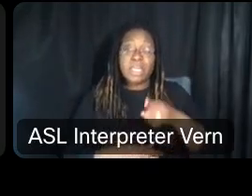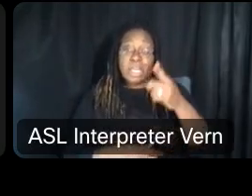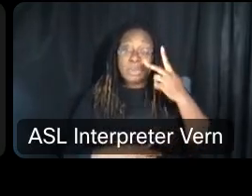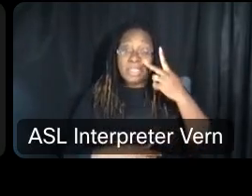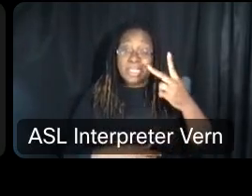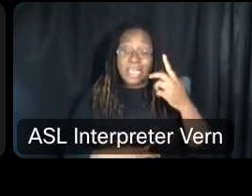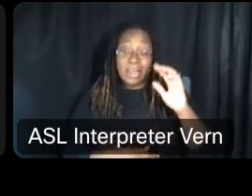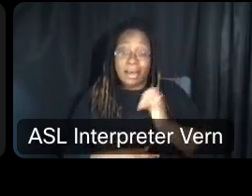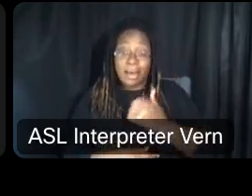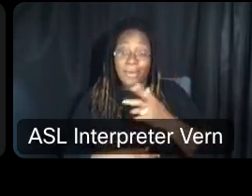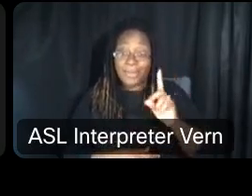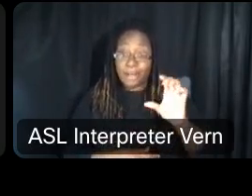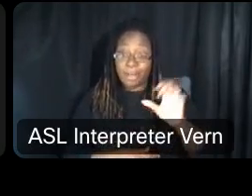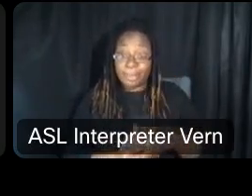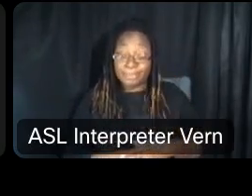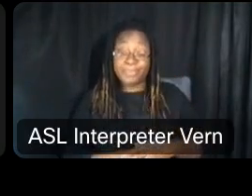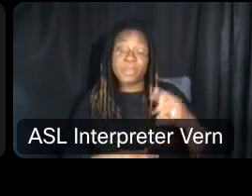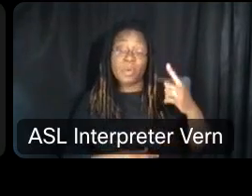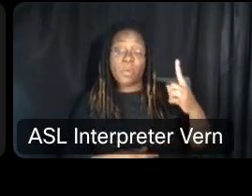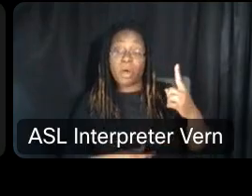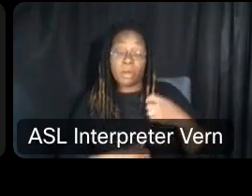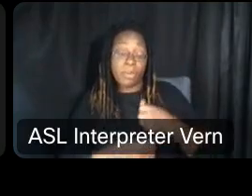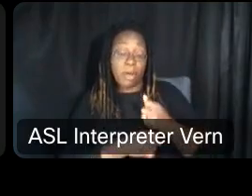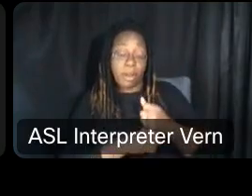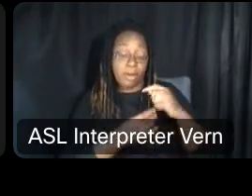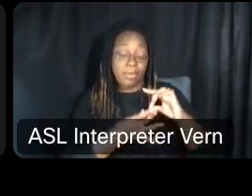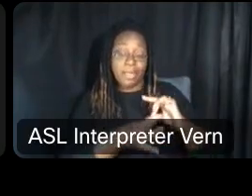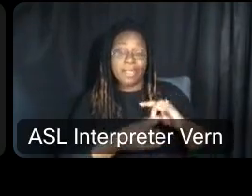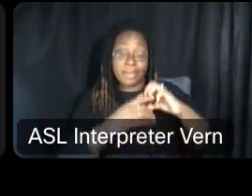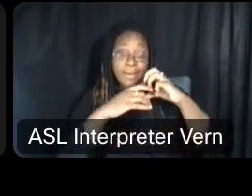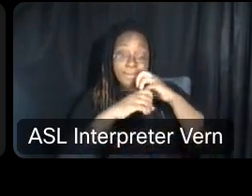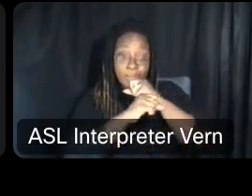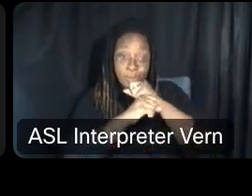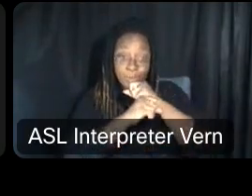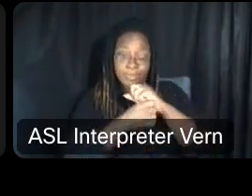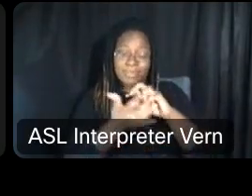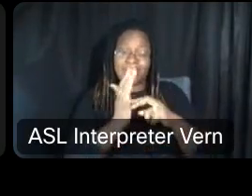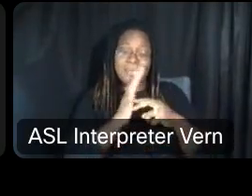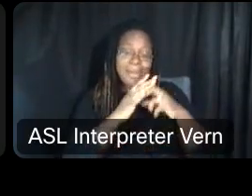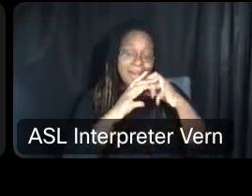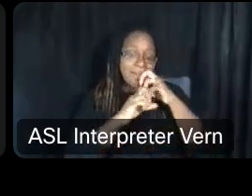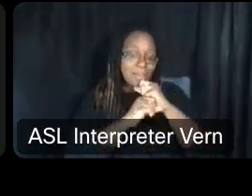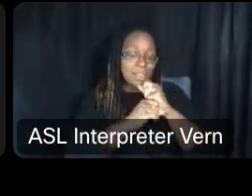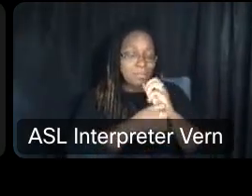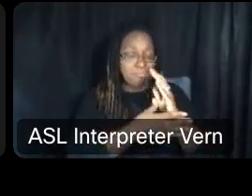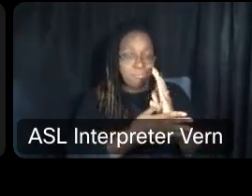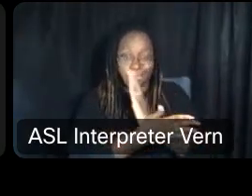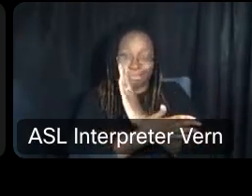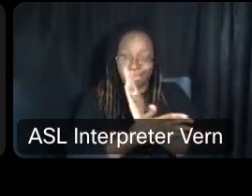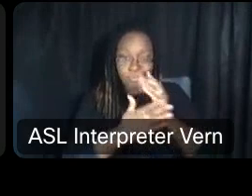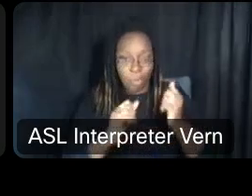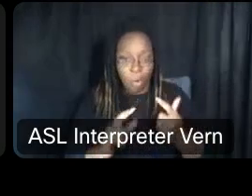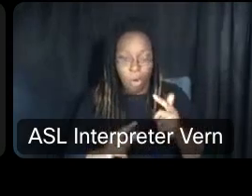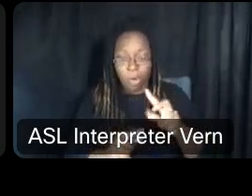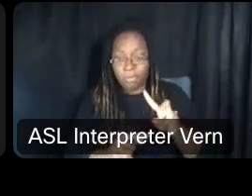We have one on confidentiality broadly, that is confidentiality across DV, mental health, and substance use.